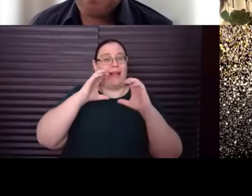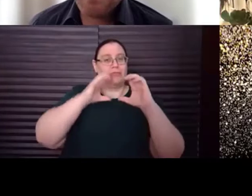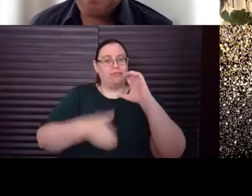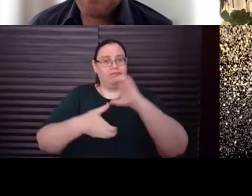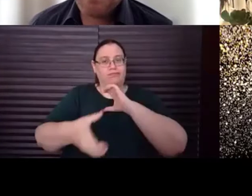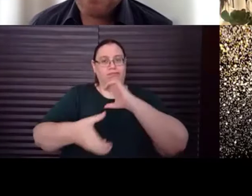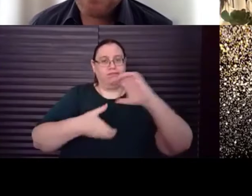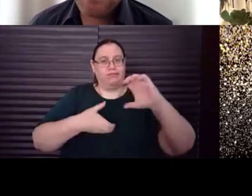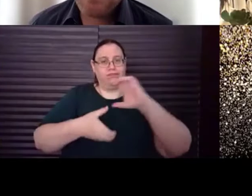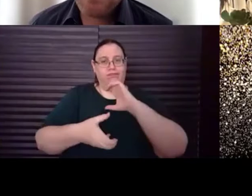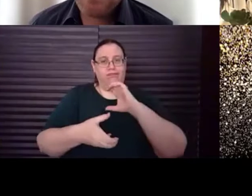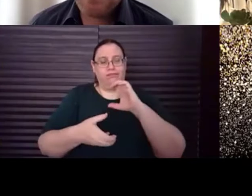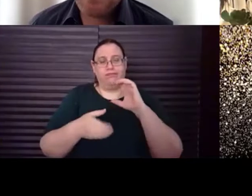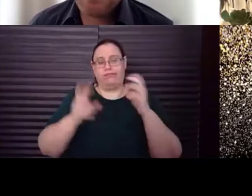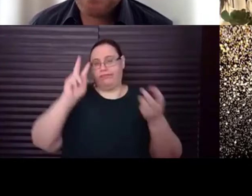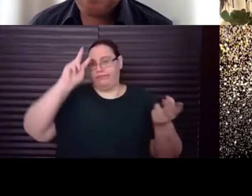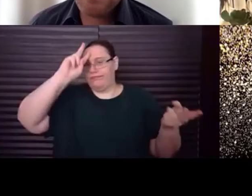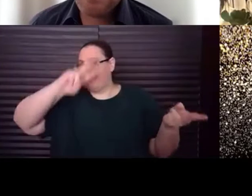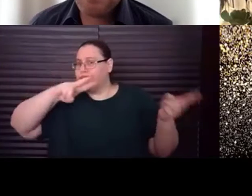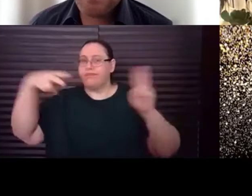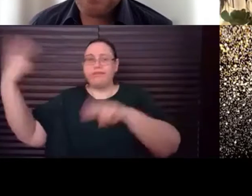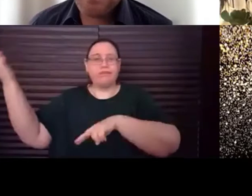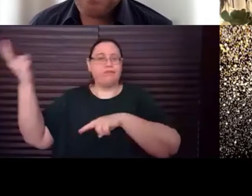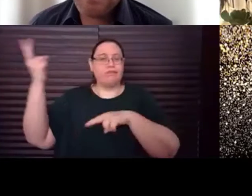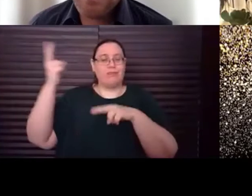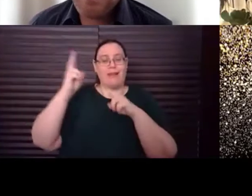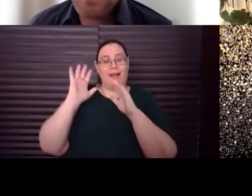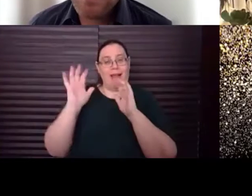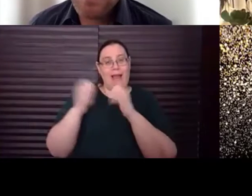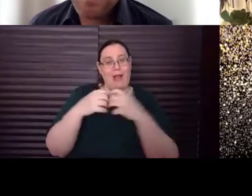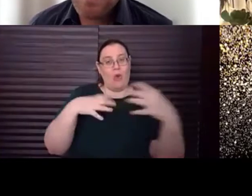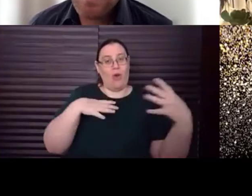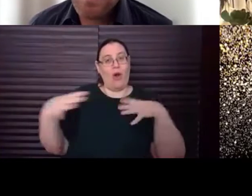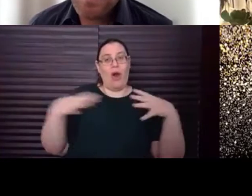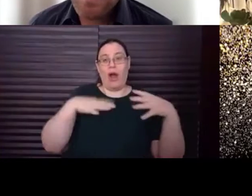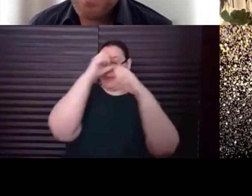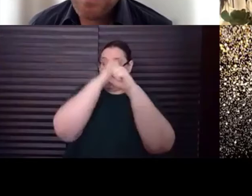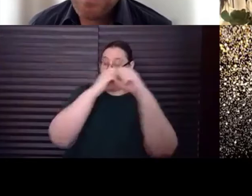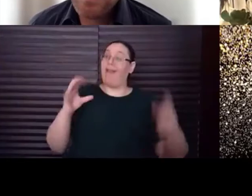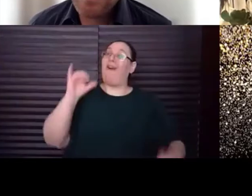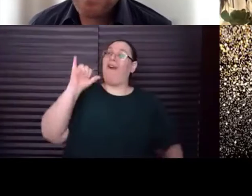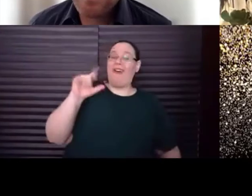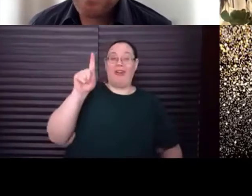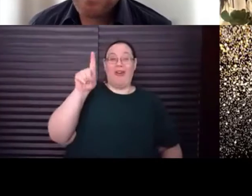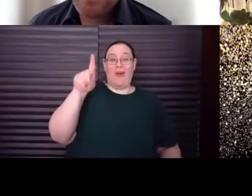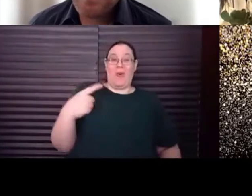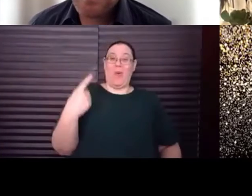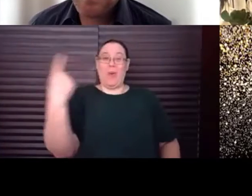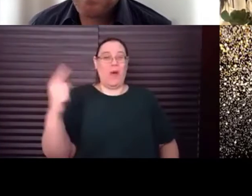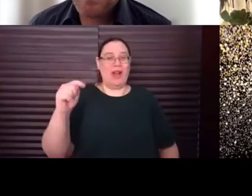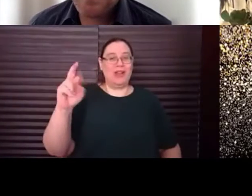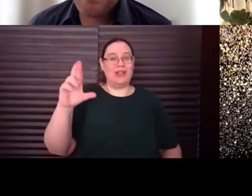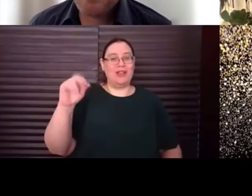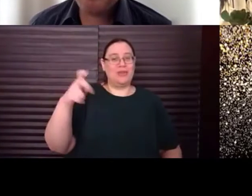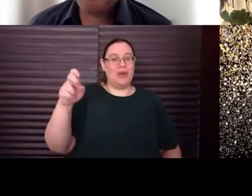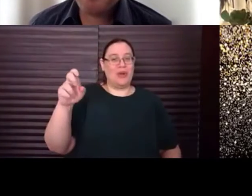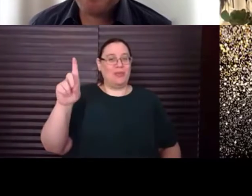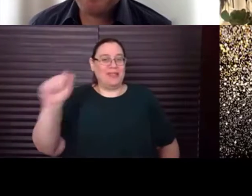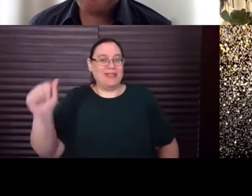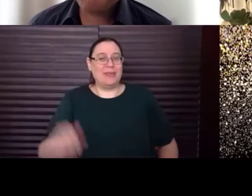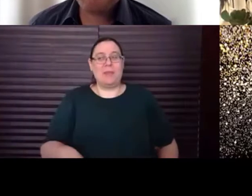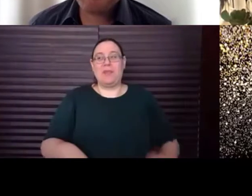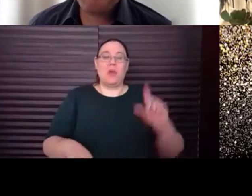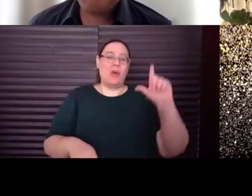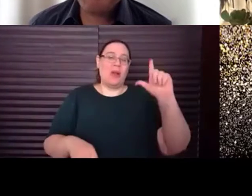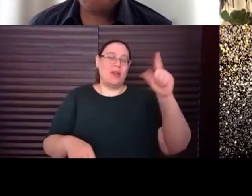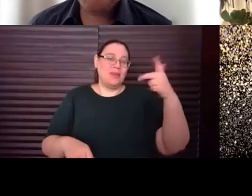miscommunication, misunderstanding of how Hollywood thinks there's only one trope of disability or